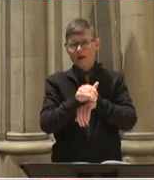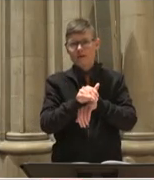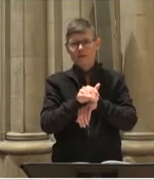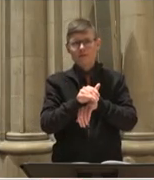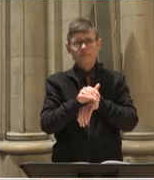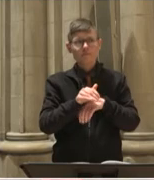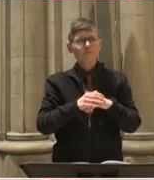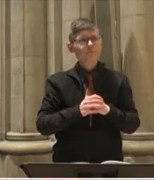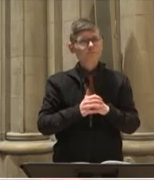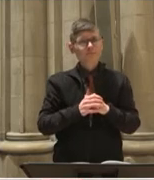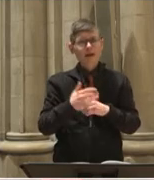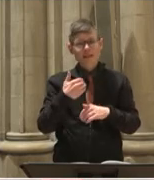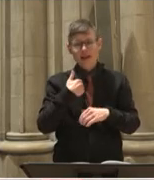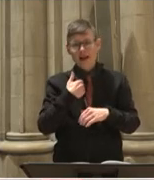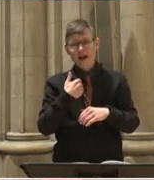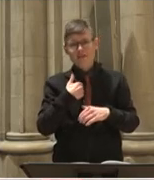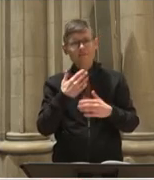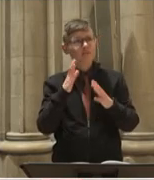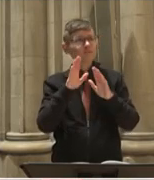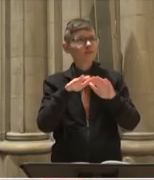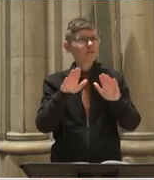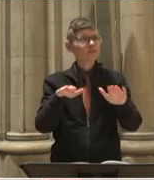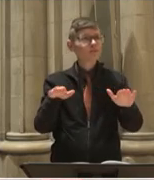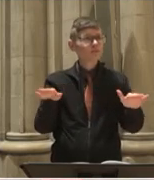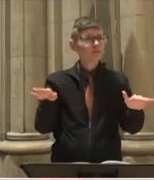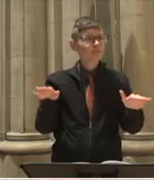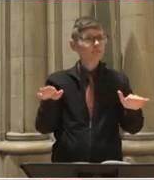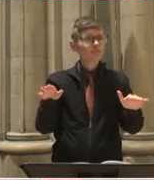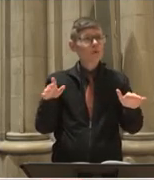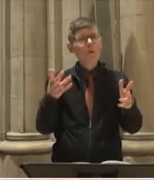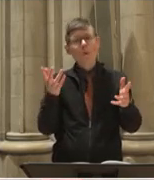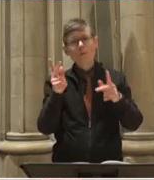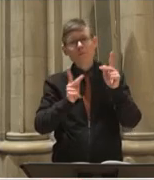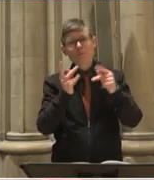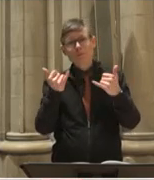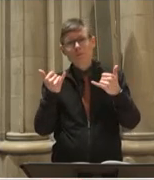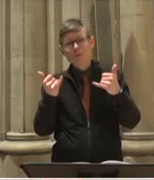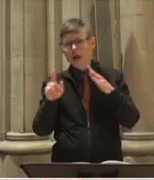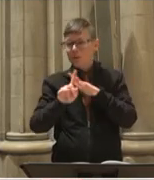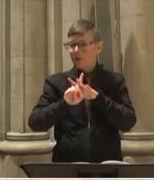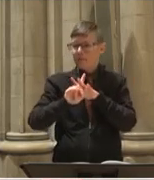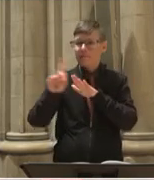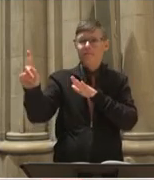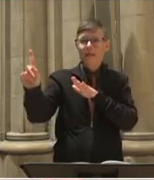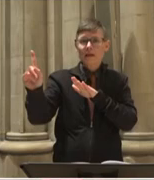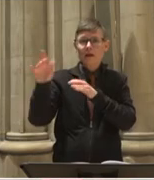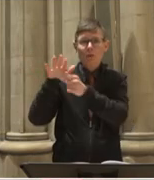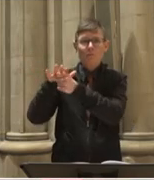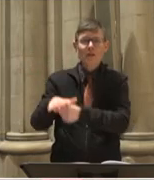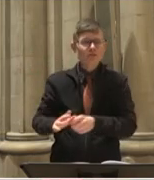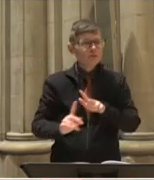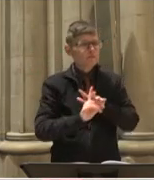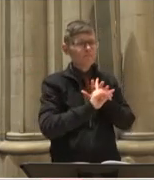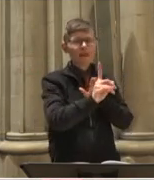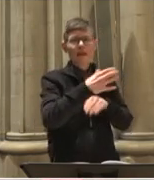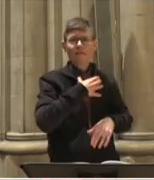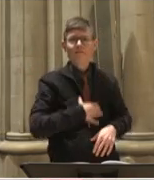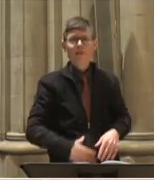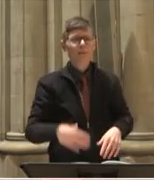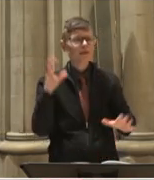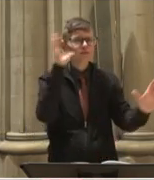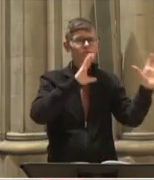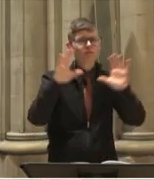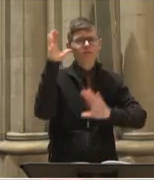tow, fleeing war, fleeing oppression, fleeing famine, looking for refuge, looking